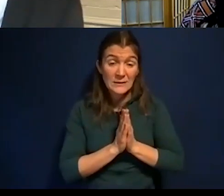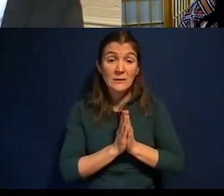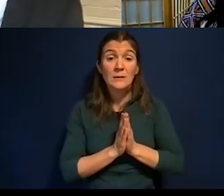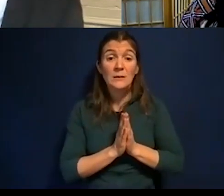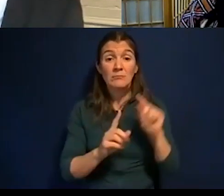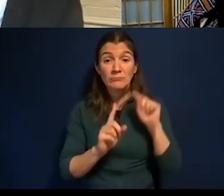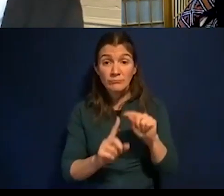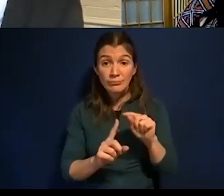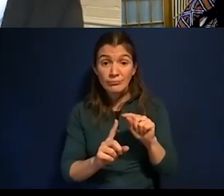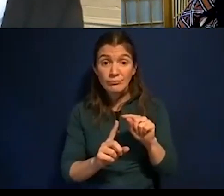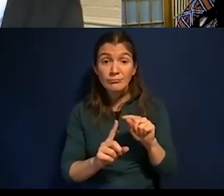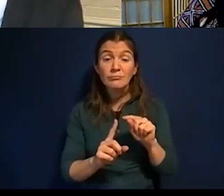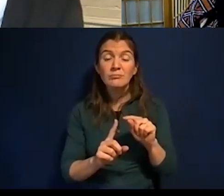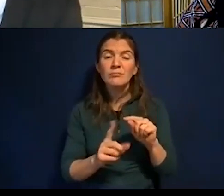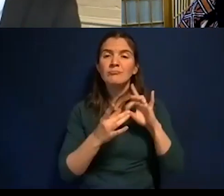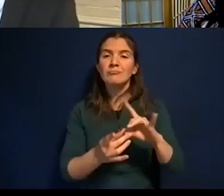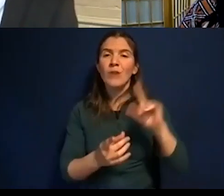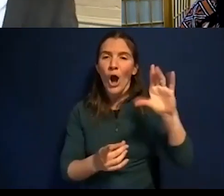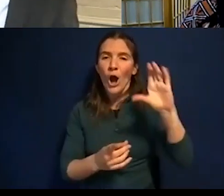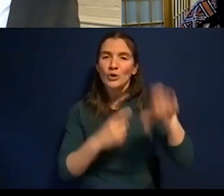the centennial